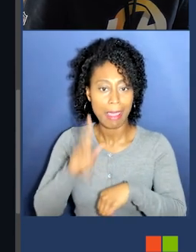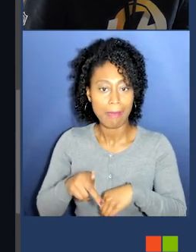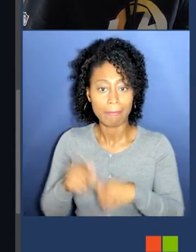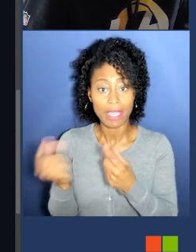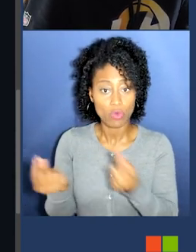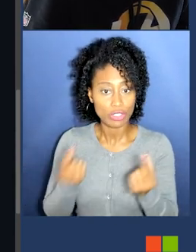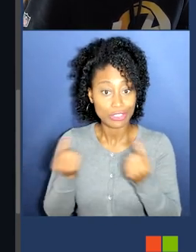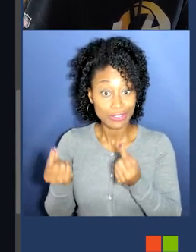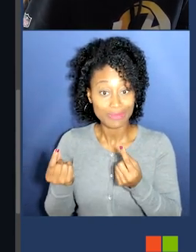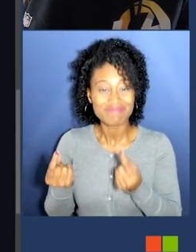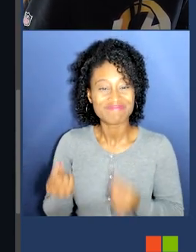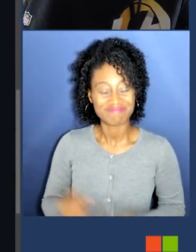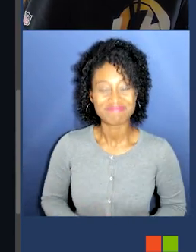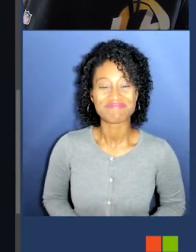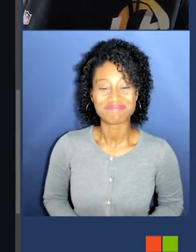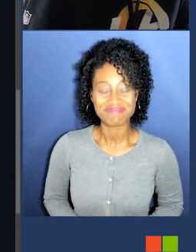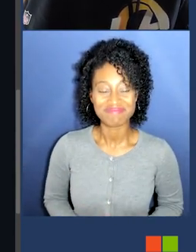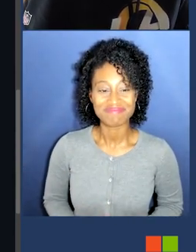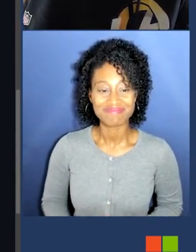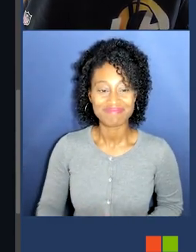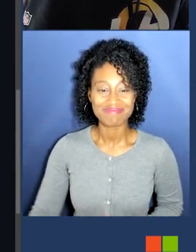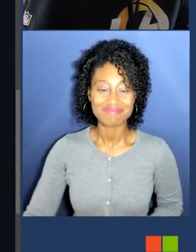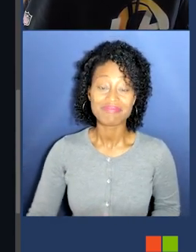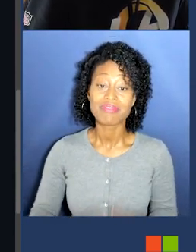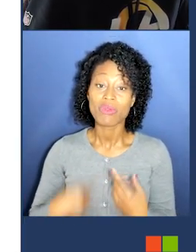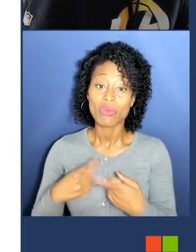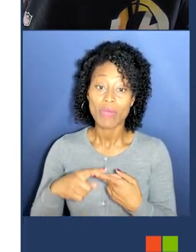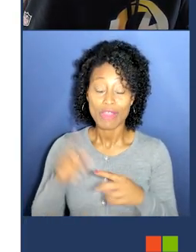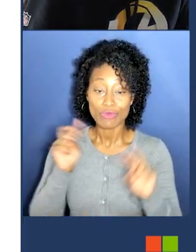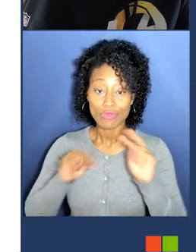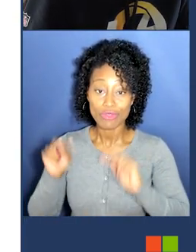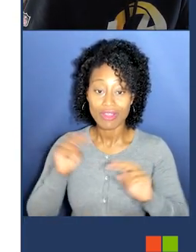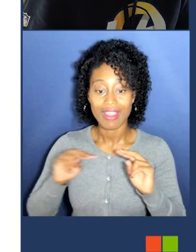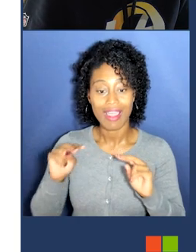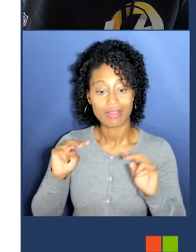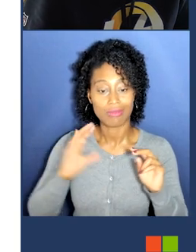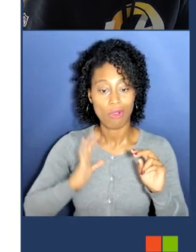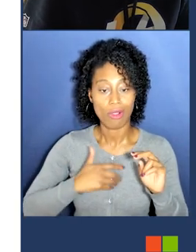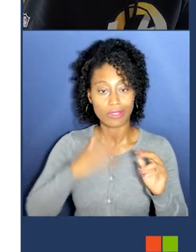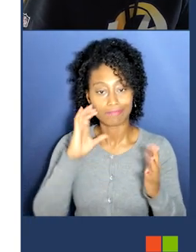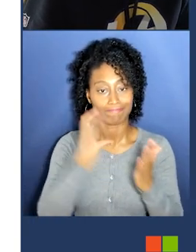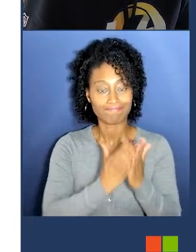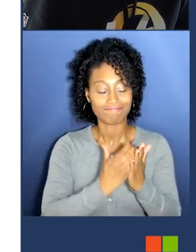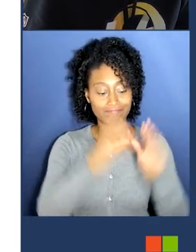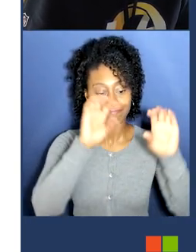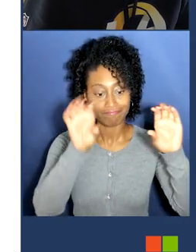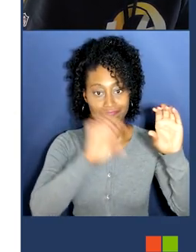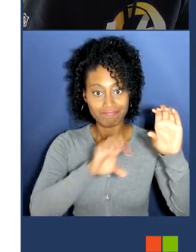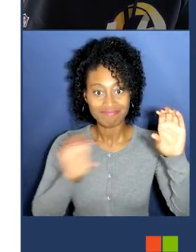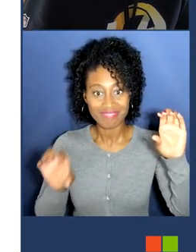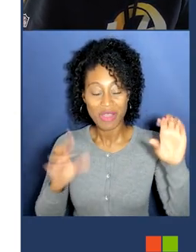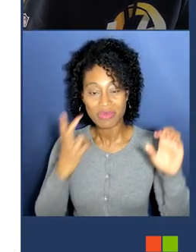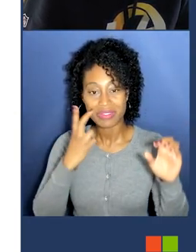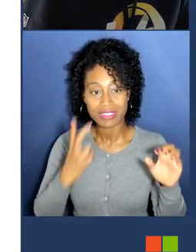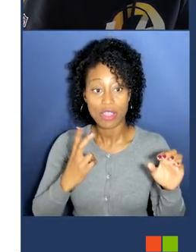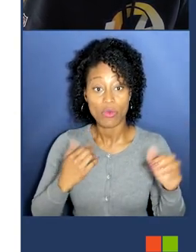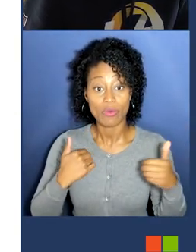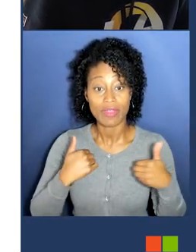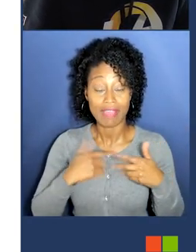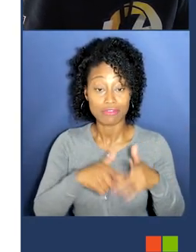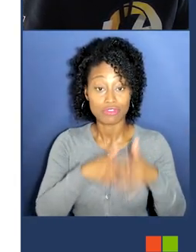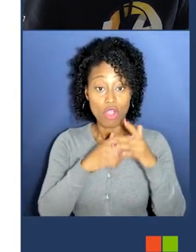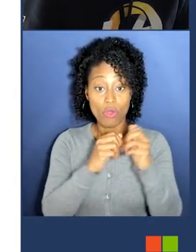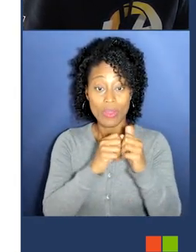So when we look at the architecture, let's make this big here. We have a game server